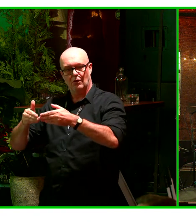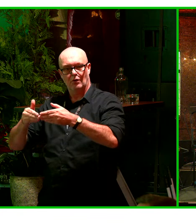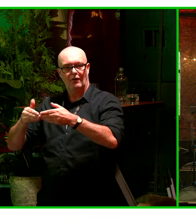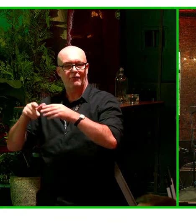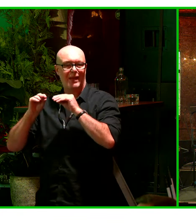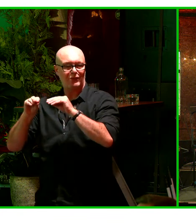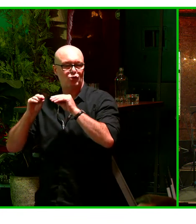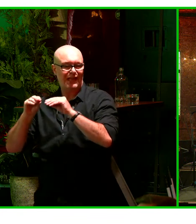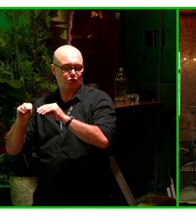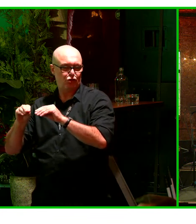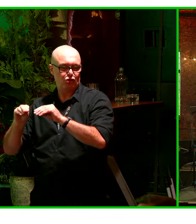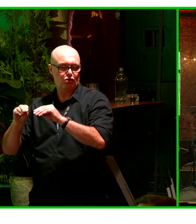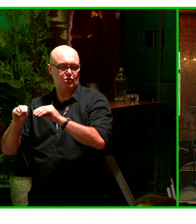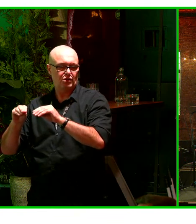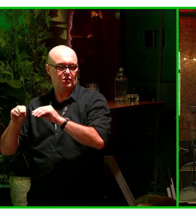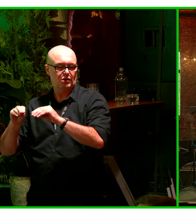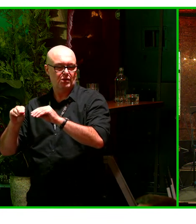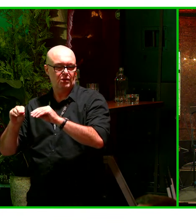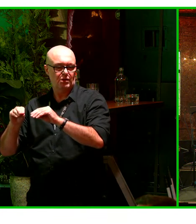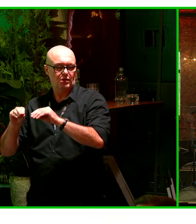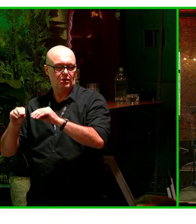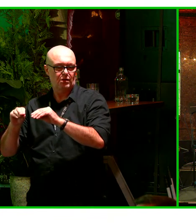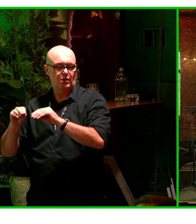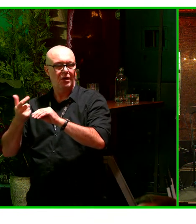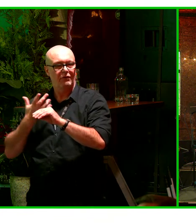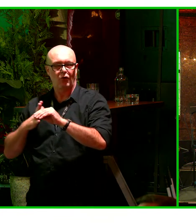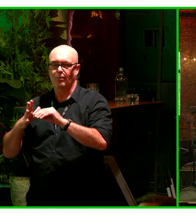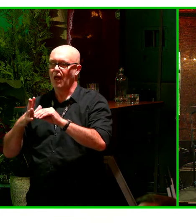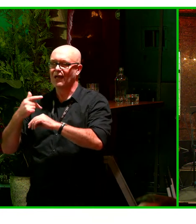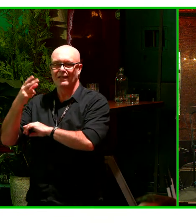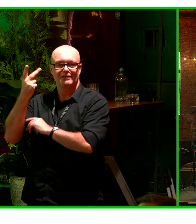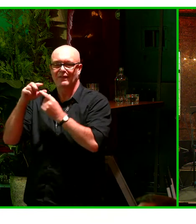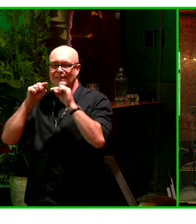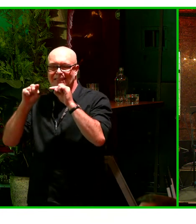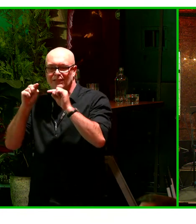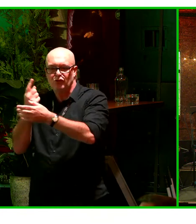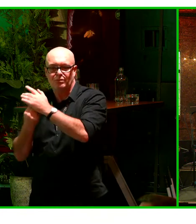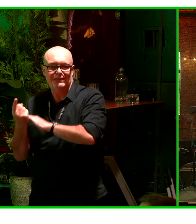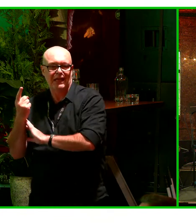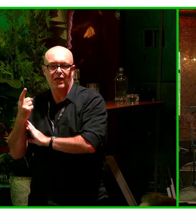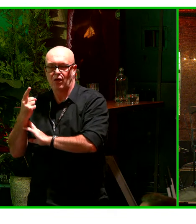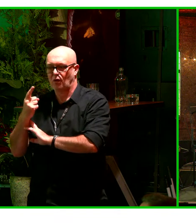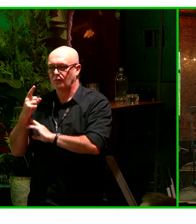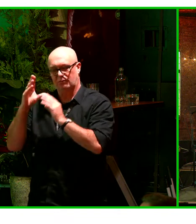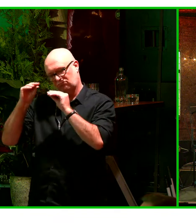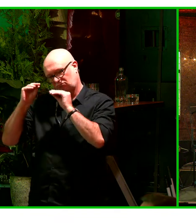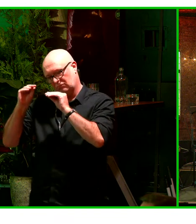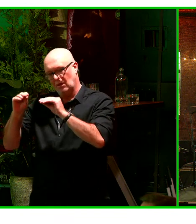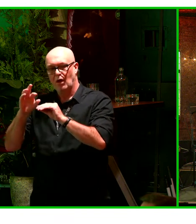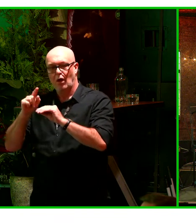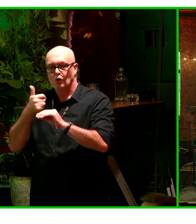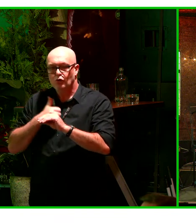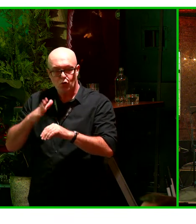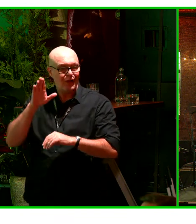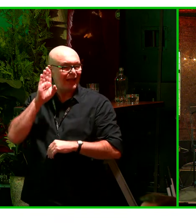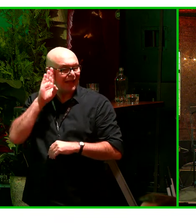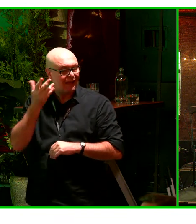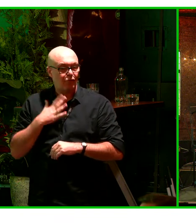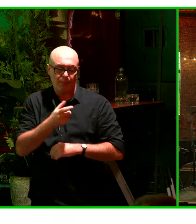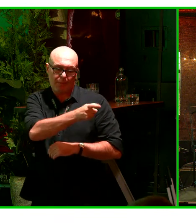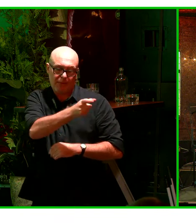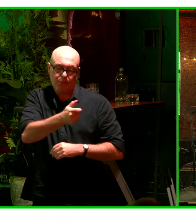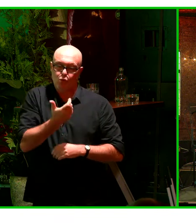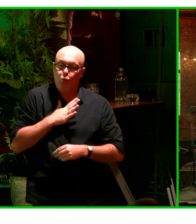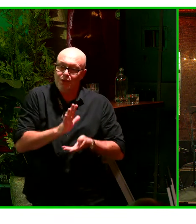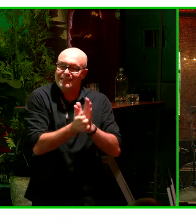educationalists and not enough on the people who actually want to deploy the skills in the real world. And of course, the character of the change